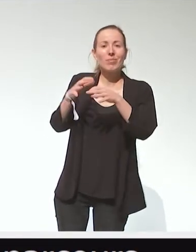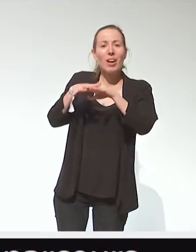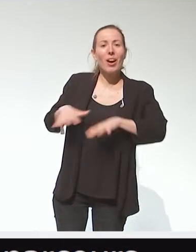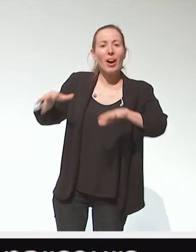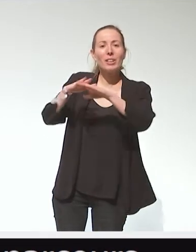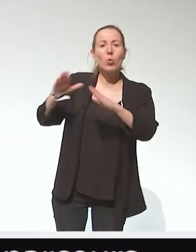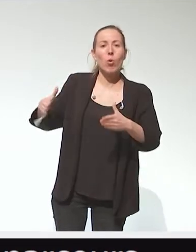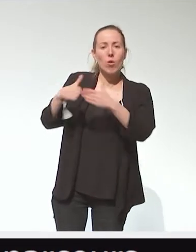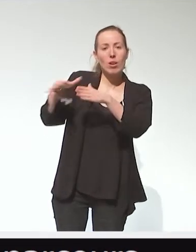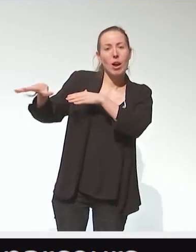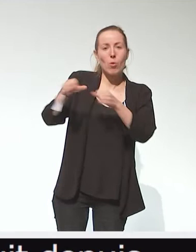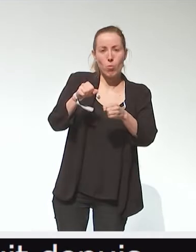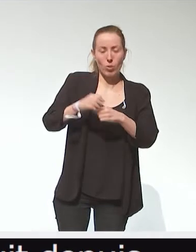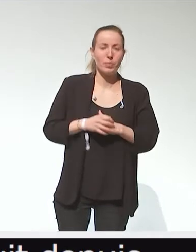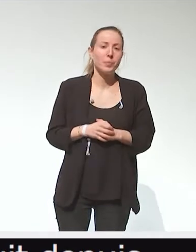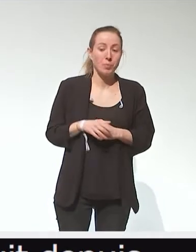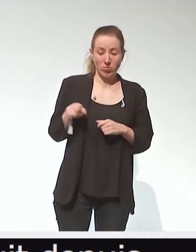we have